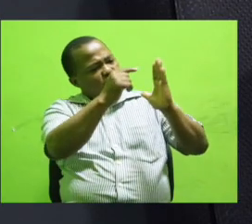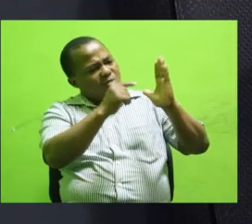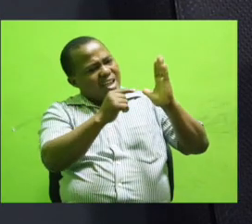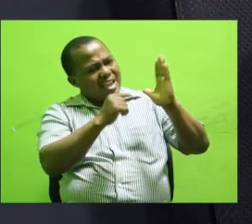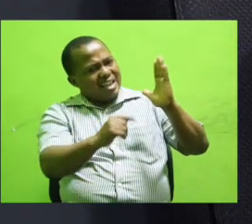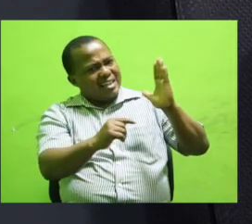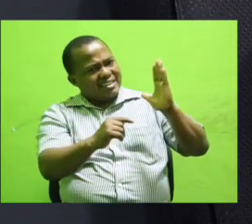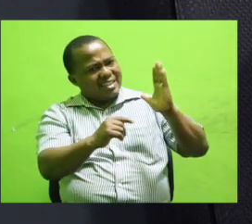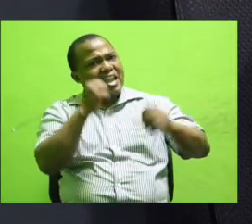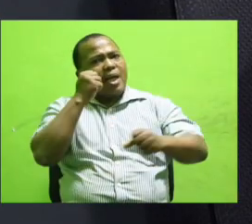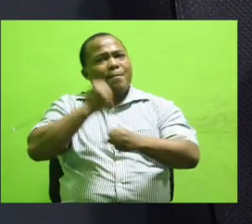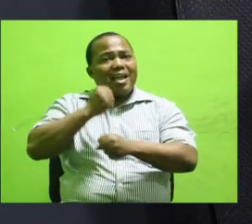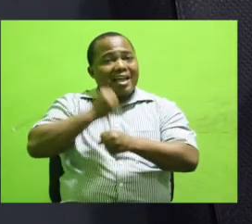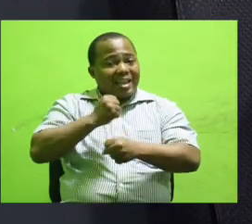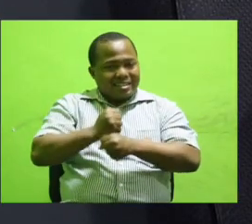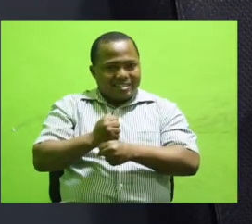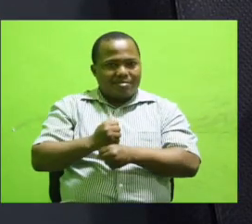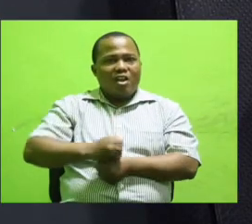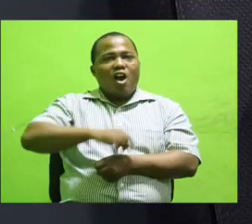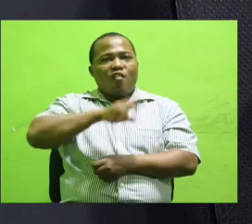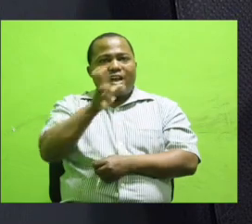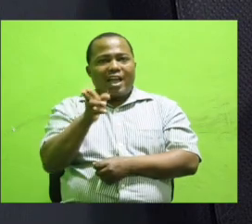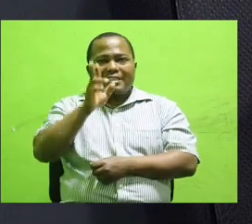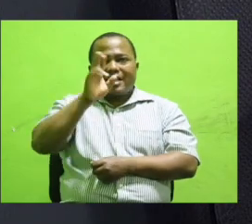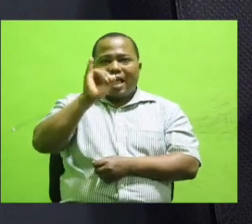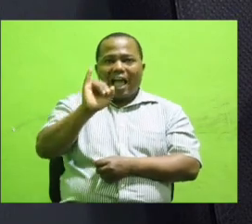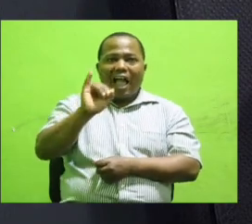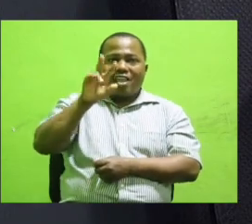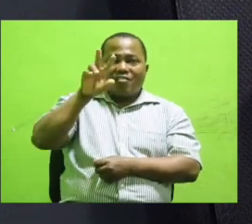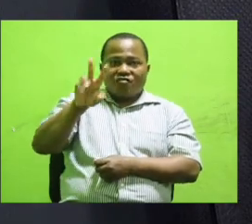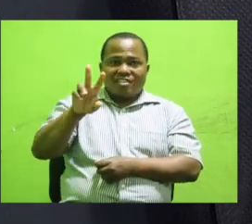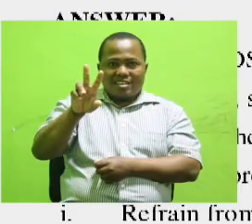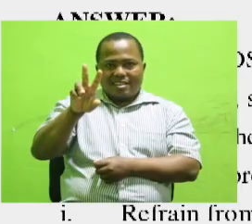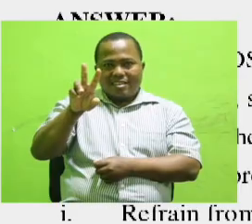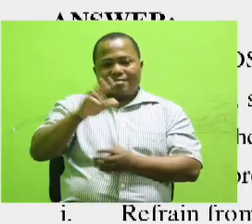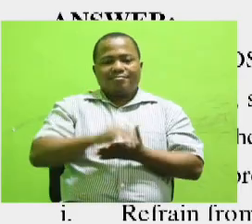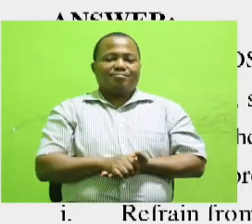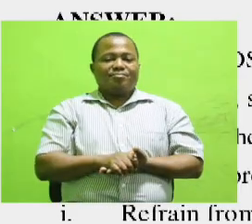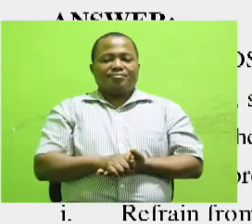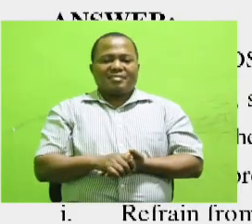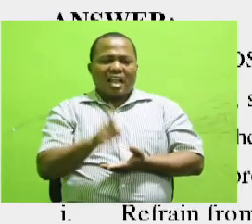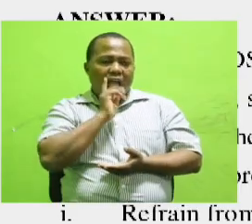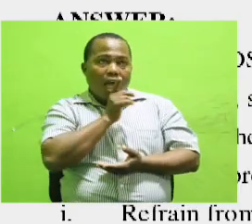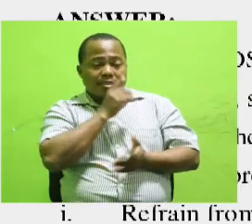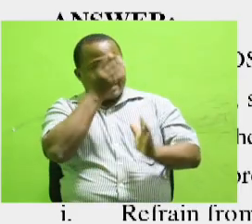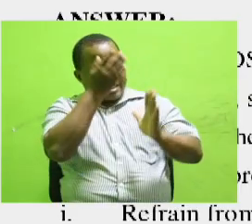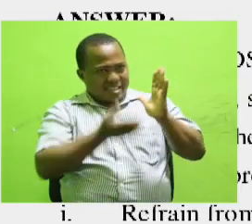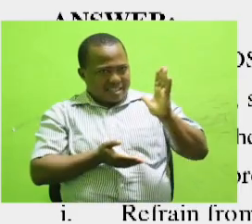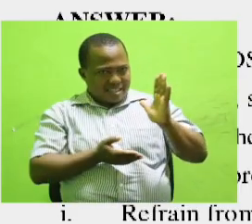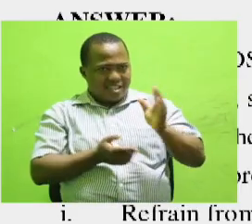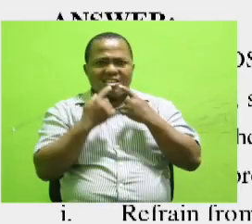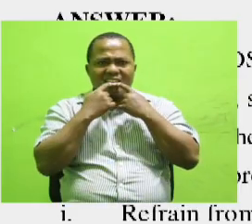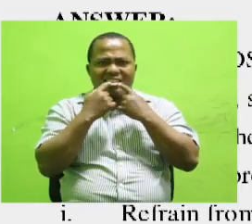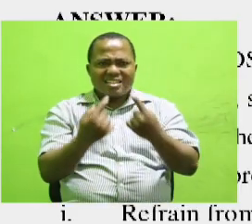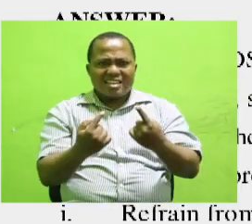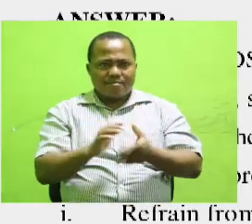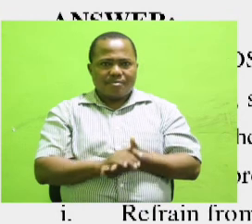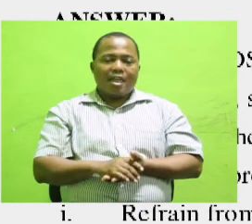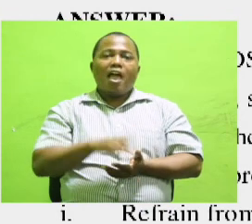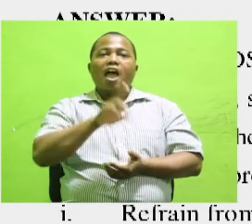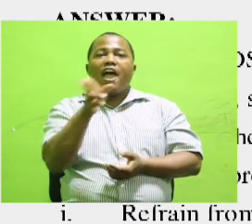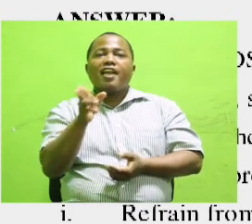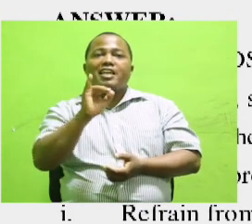mechanism of the HIV AIDS virus. So in answering a question like this, you can just say